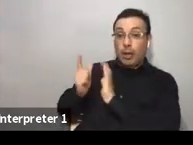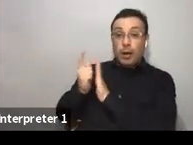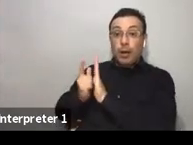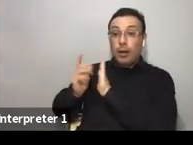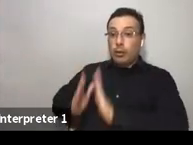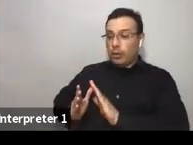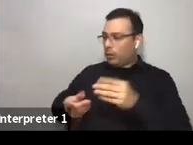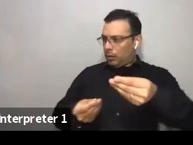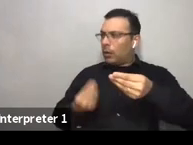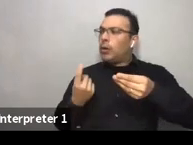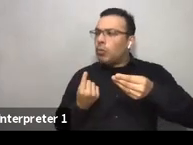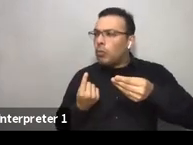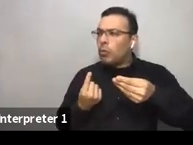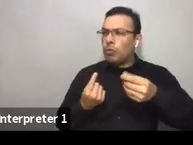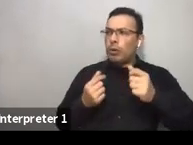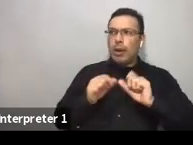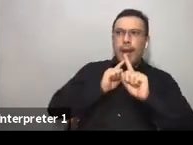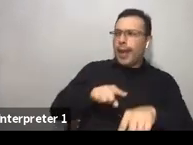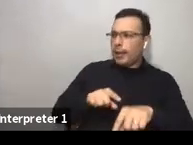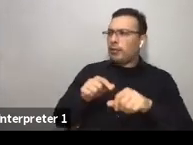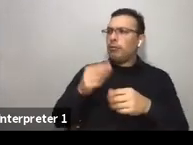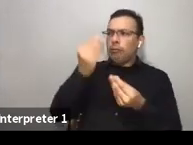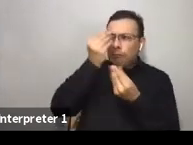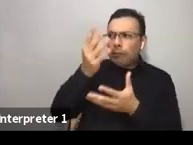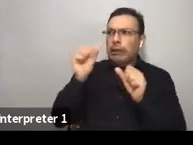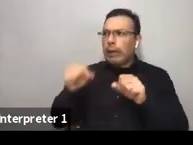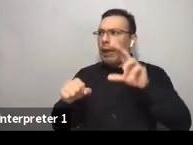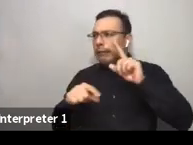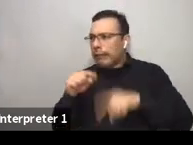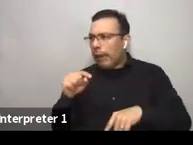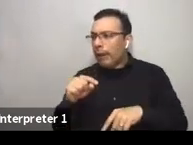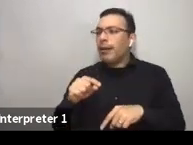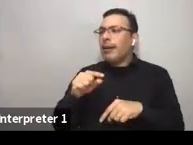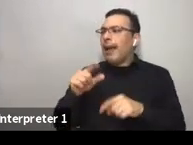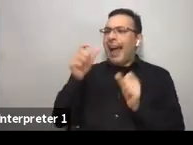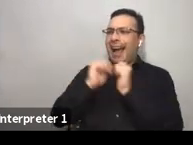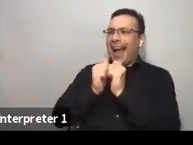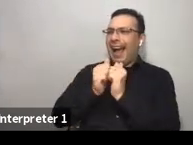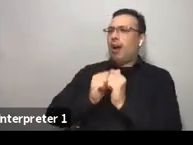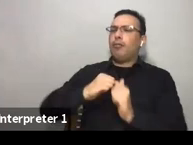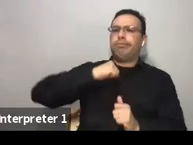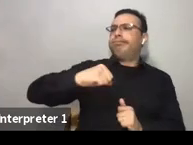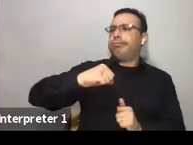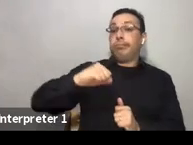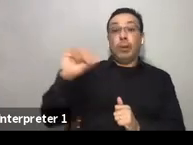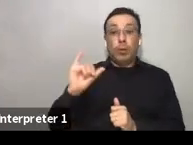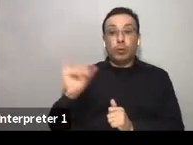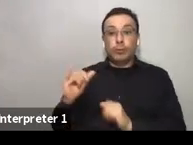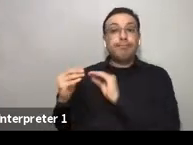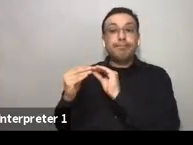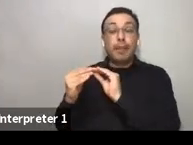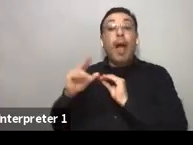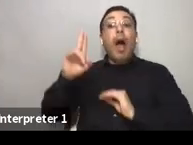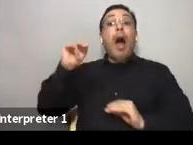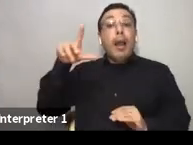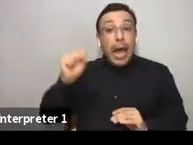help navigate how to get those quashed when possible. Unless, of course, the victim wants you to comply with the